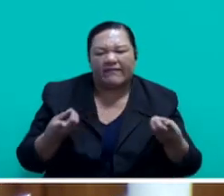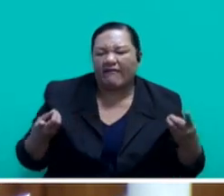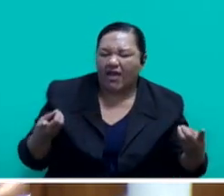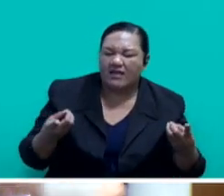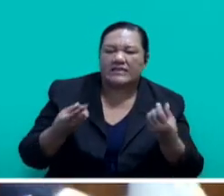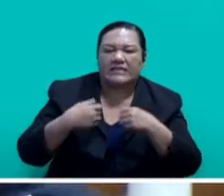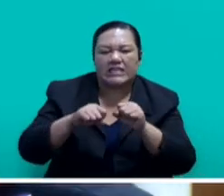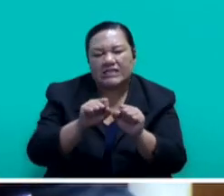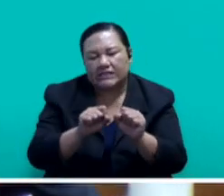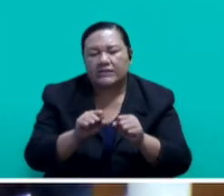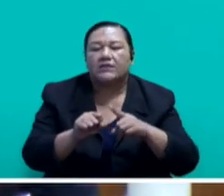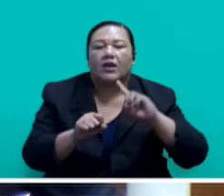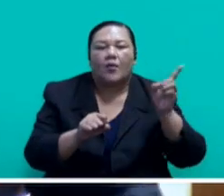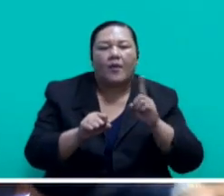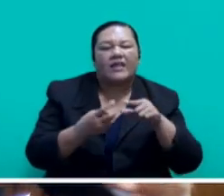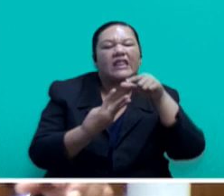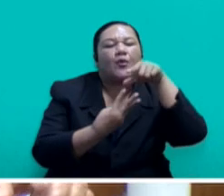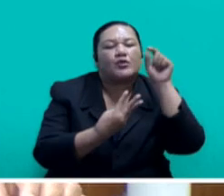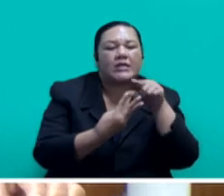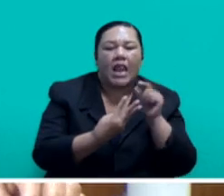they want to help.